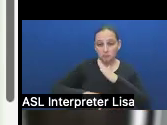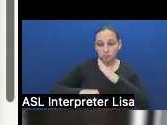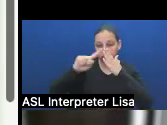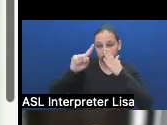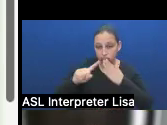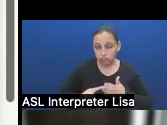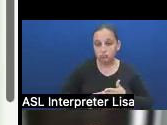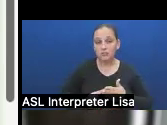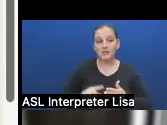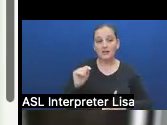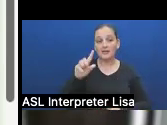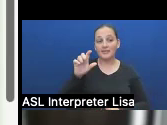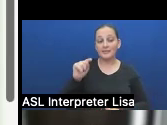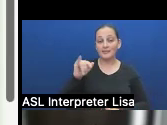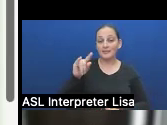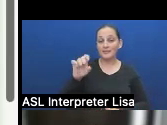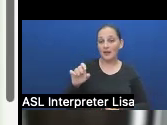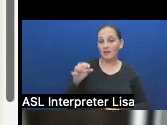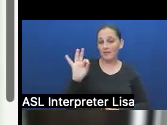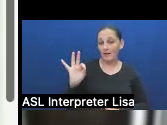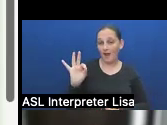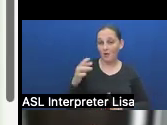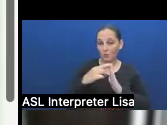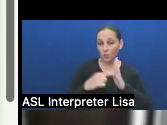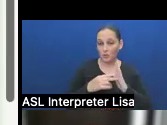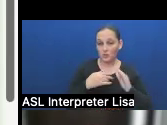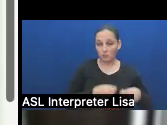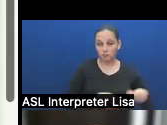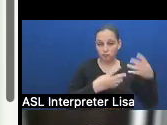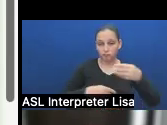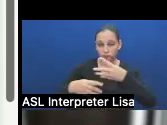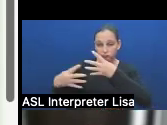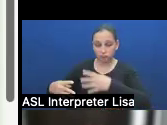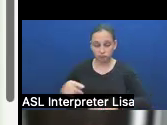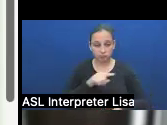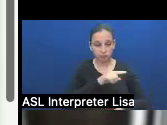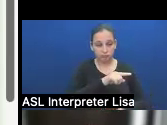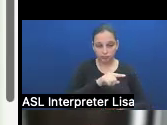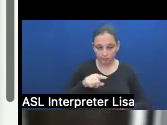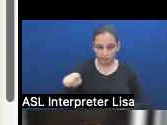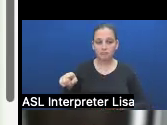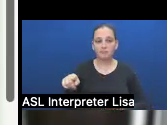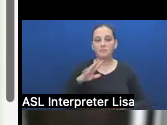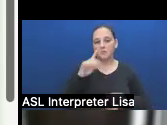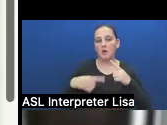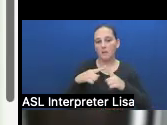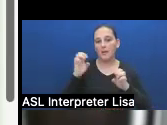IX regulations and all its different idiot versions of it. And those regulations all talk about educational programs to